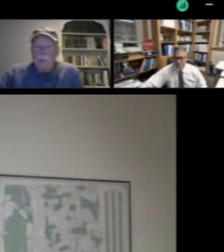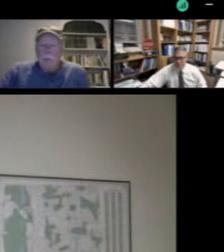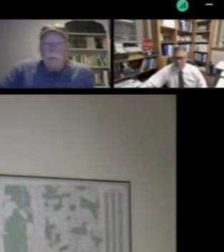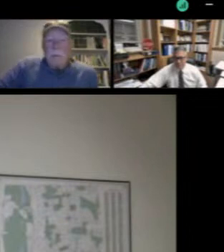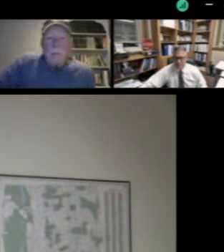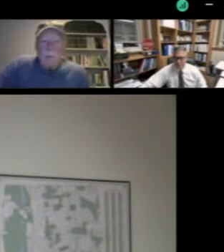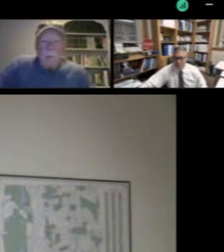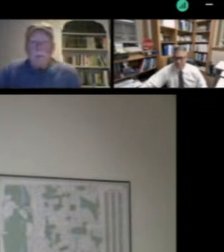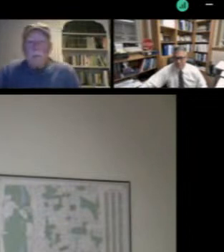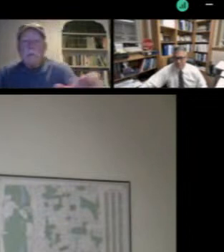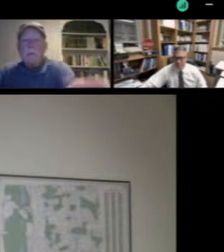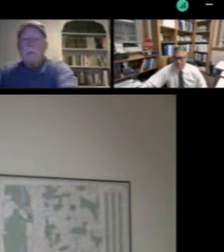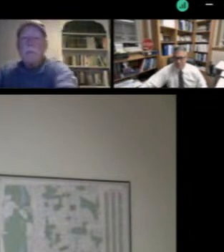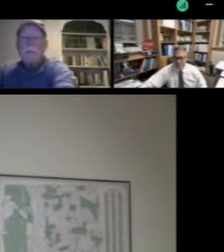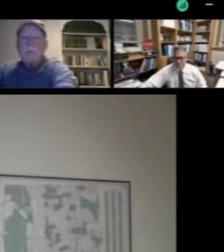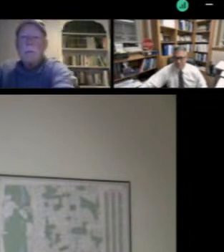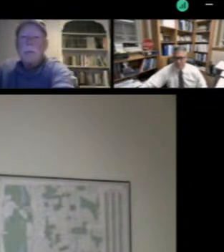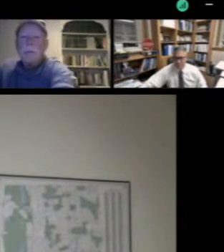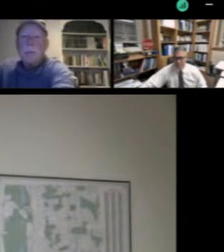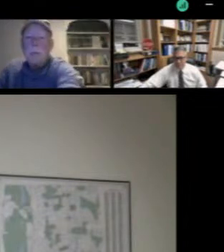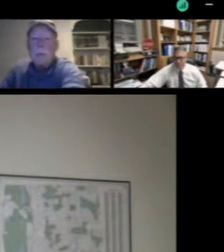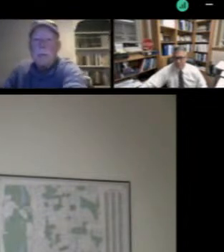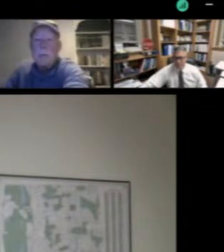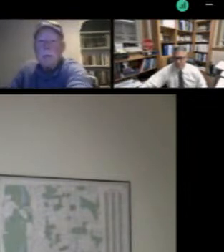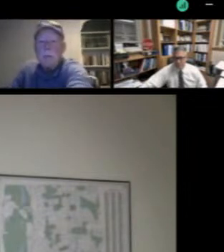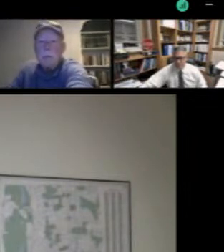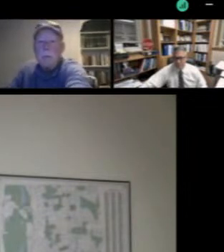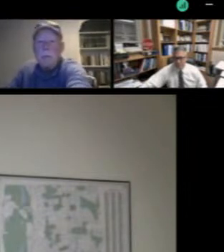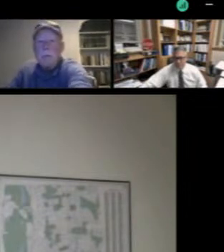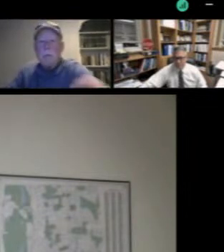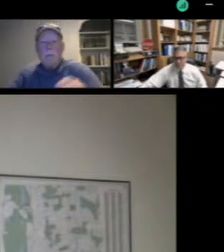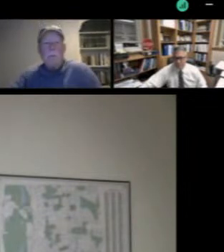Acting Director of Community Development and our town engineer.